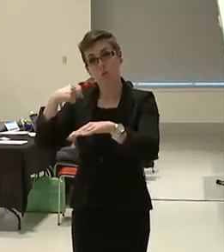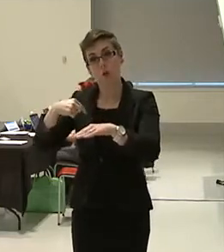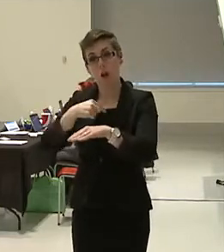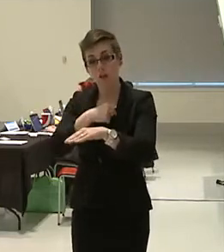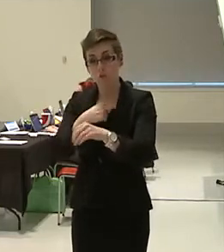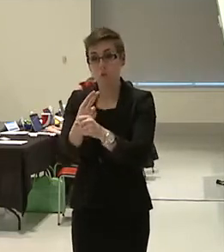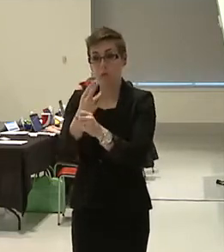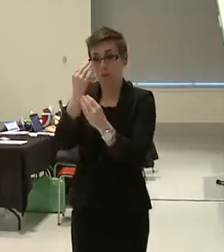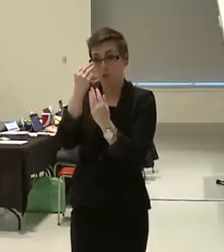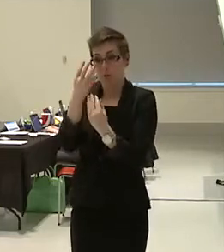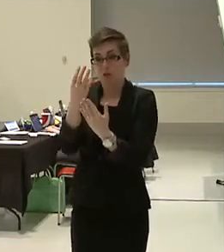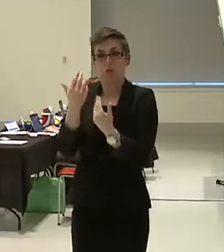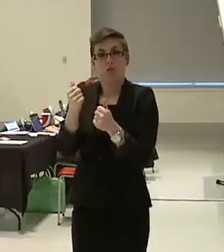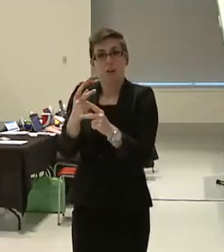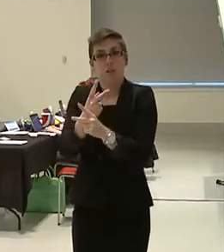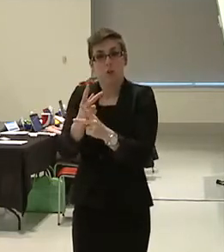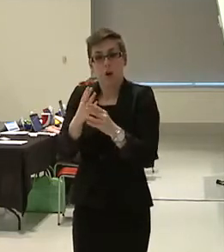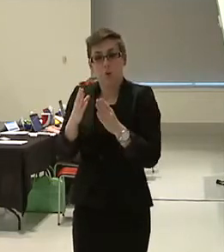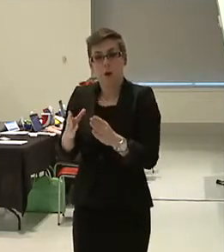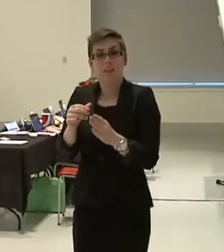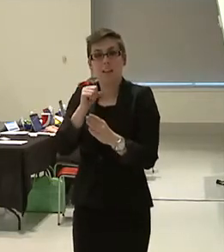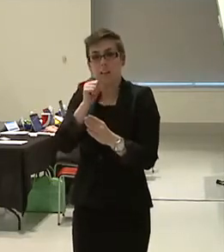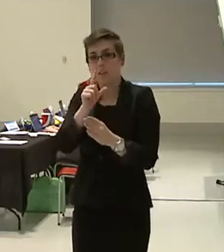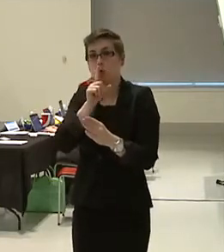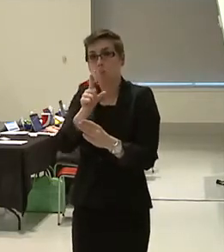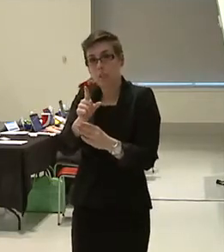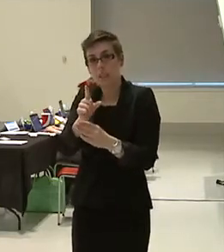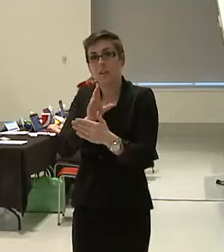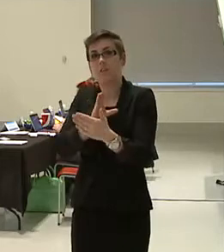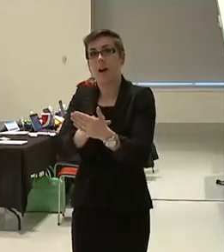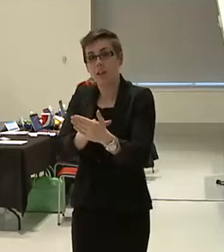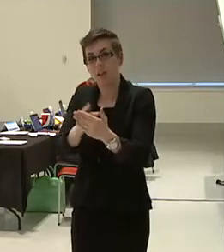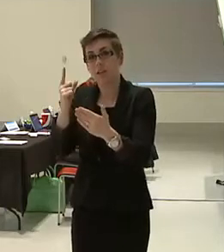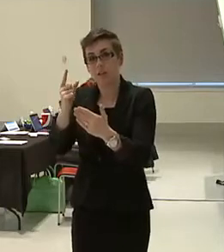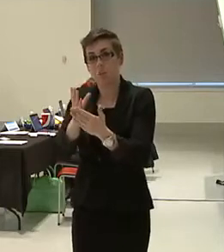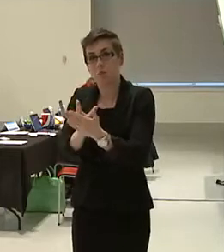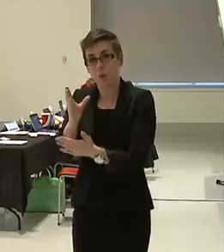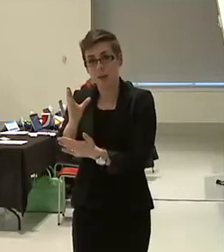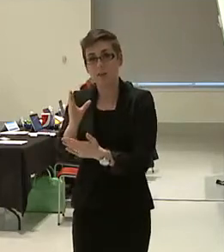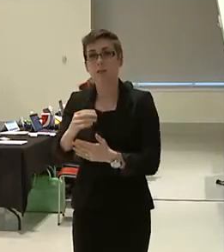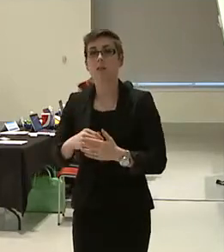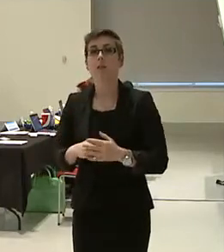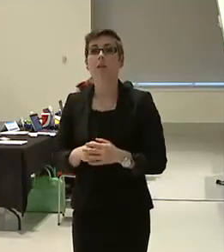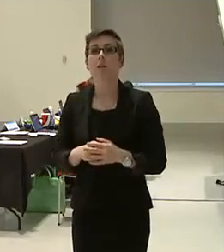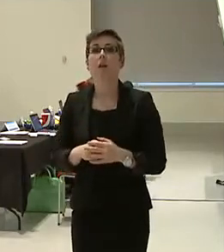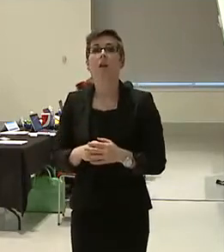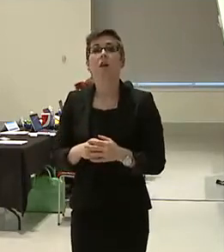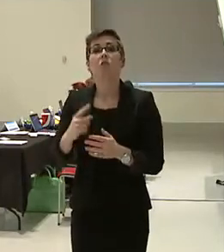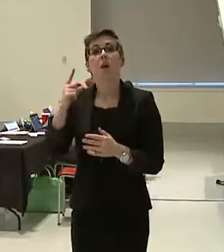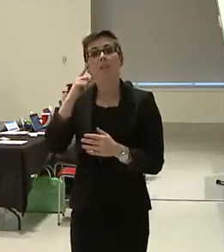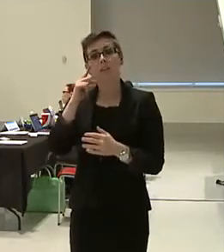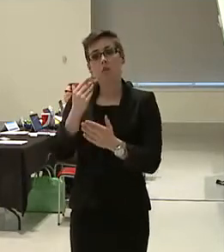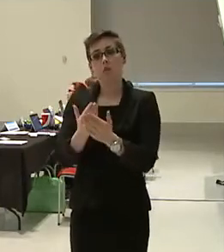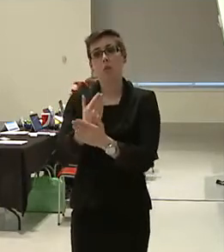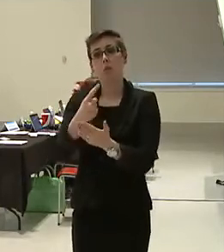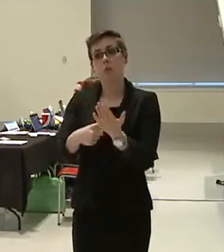doesn't actually violate anyone's rights and privacy issues. And I think it's also a really strong opportunity to start a new debate in every community about what that means,